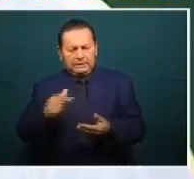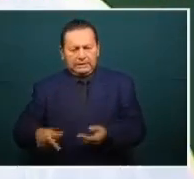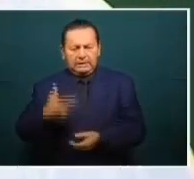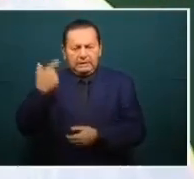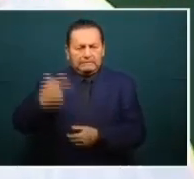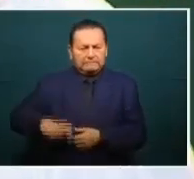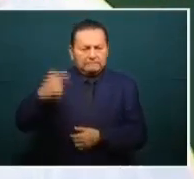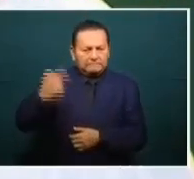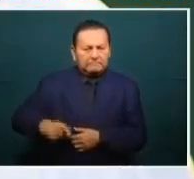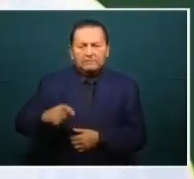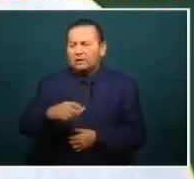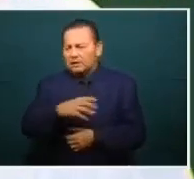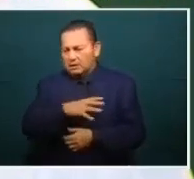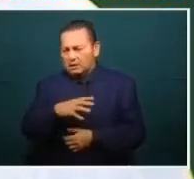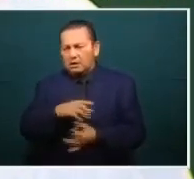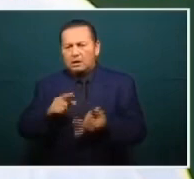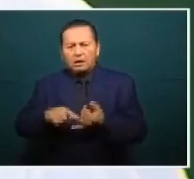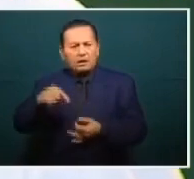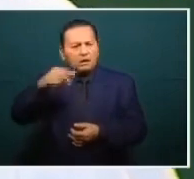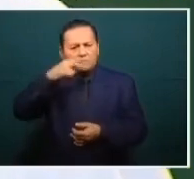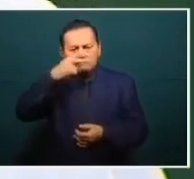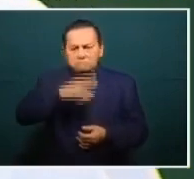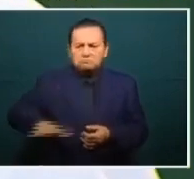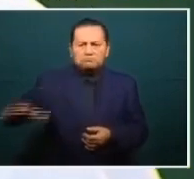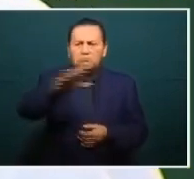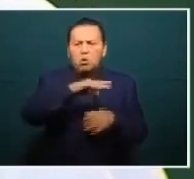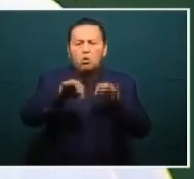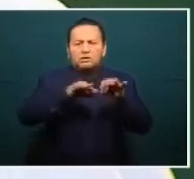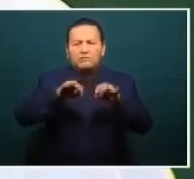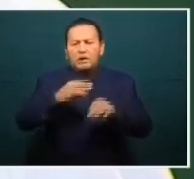always had riches.